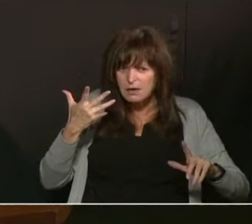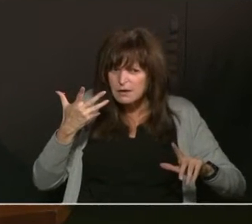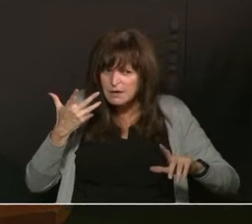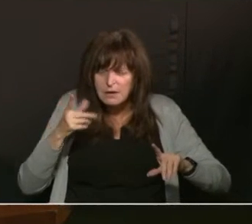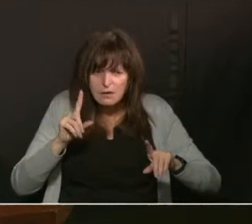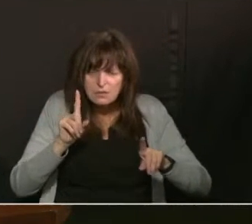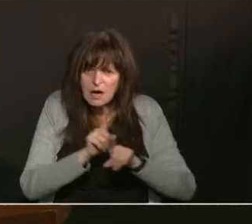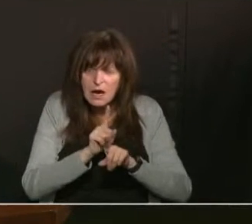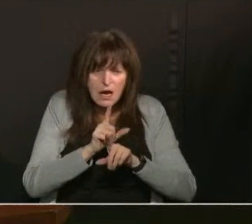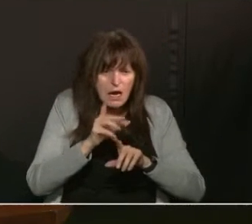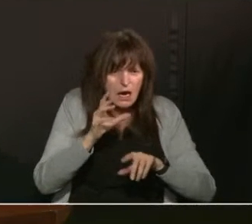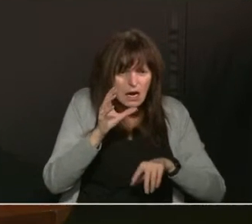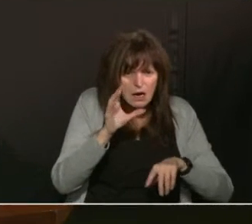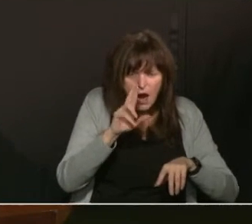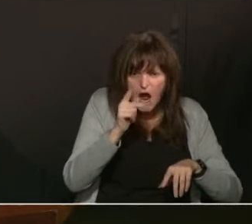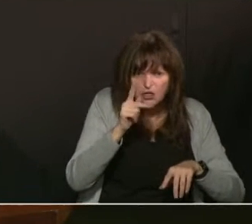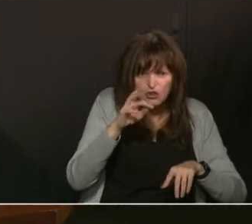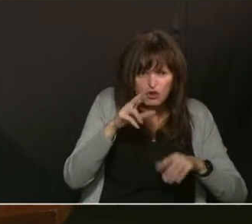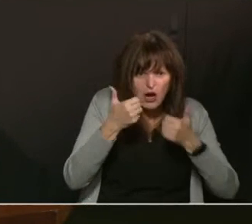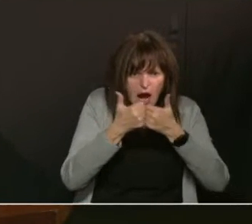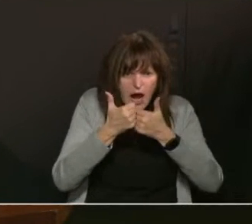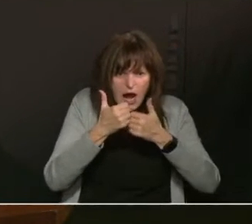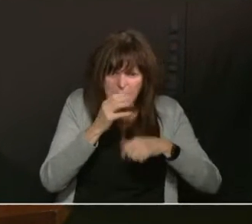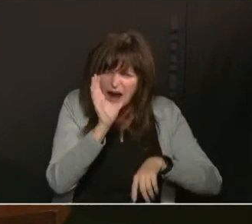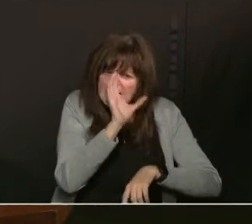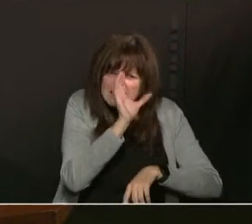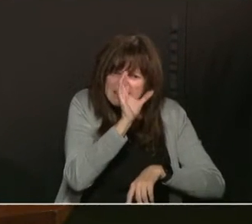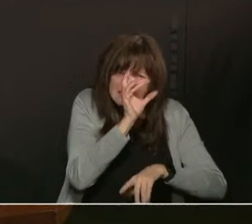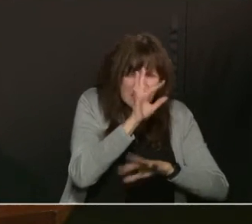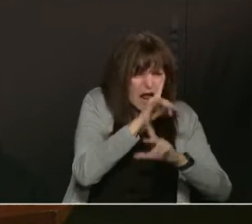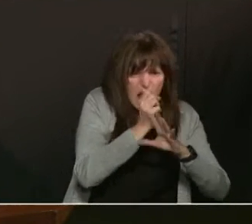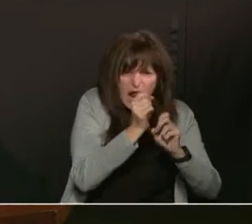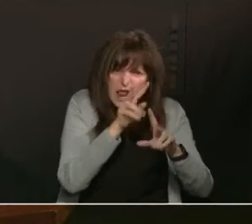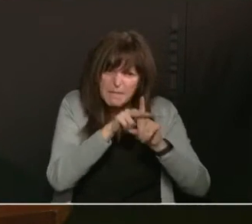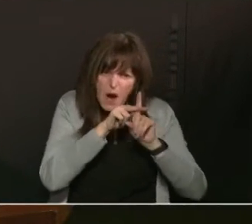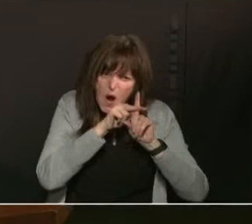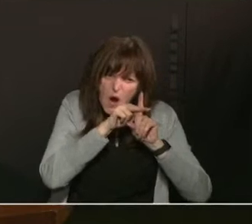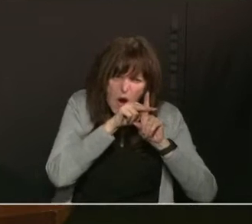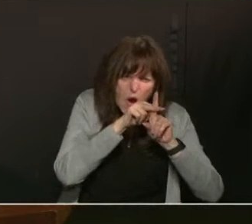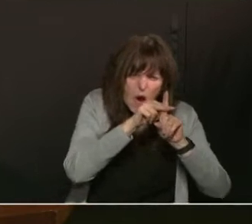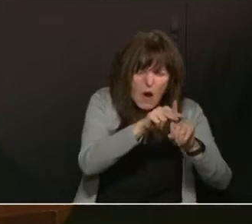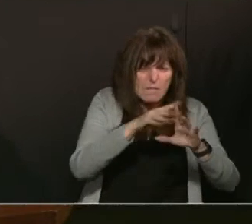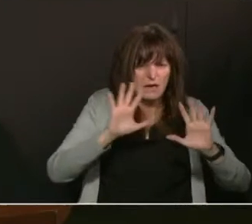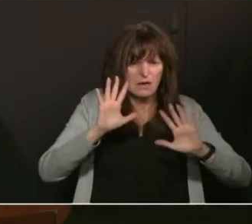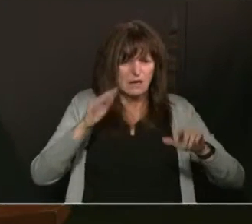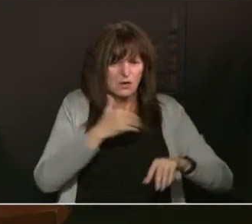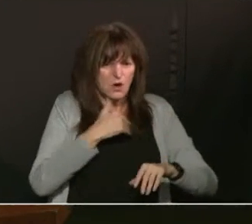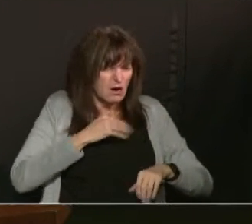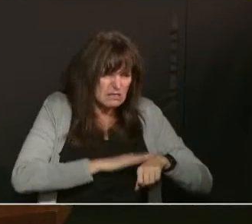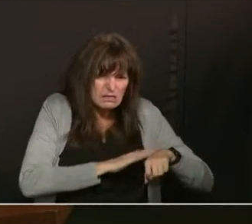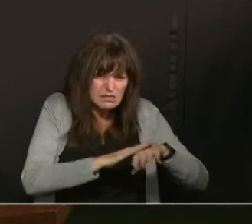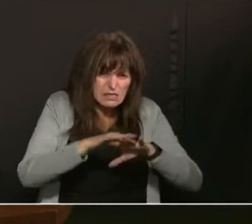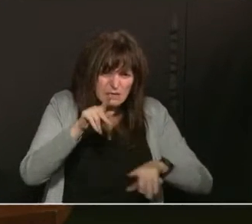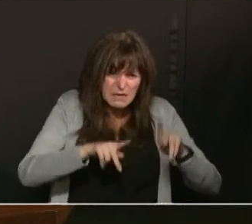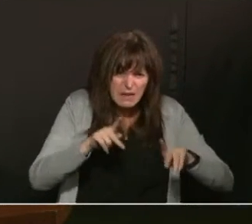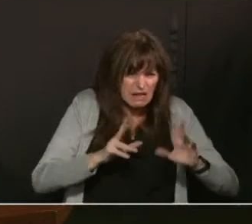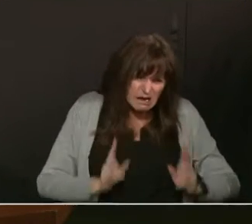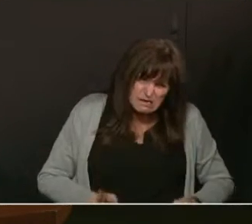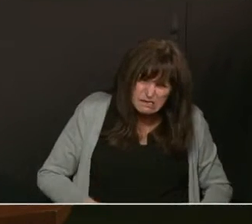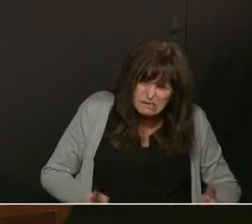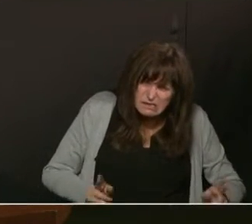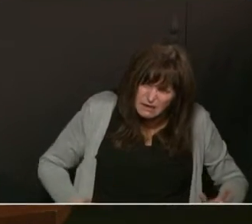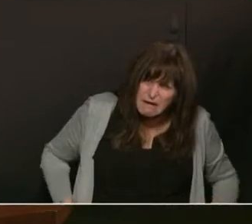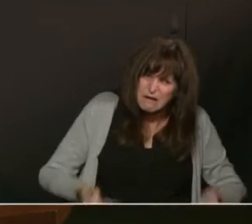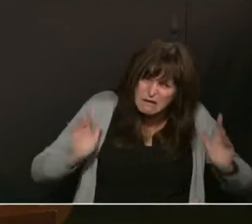Ottawa early on said we have no more appointments. Toronto sent out urgent messages to people to workers saying, can you work over the